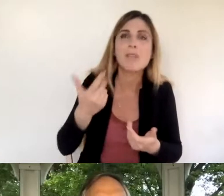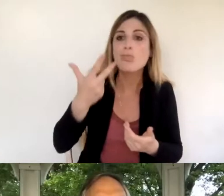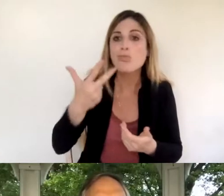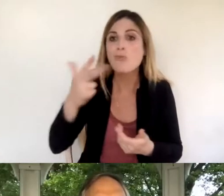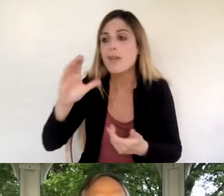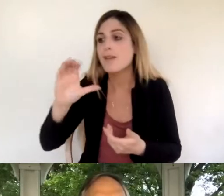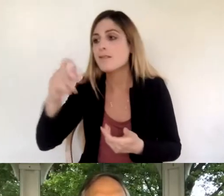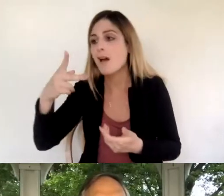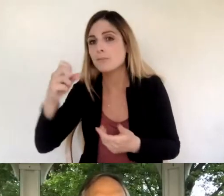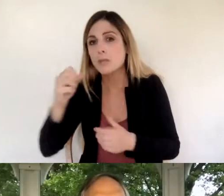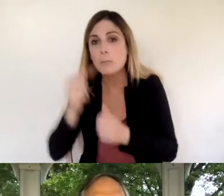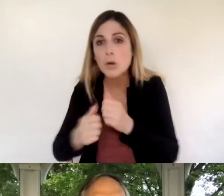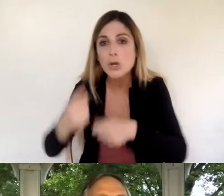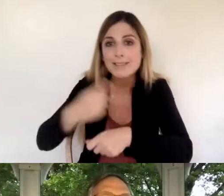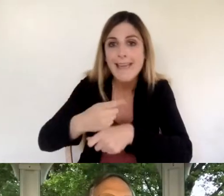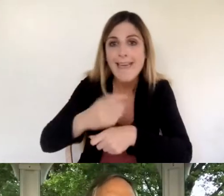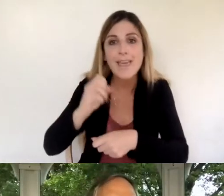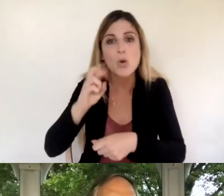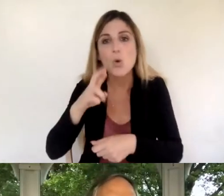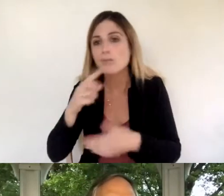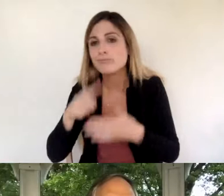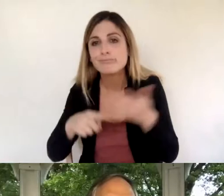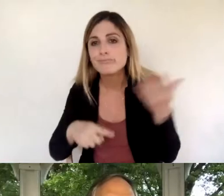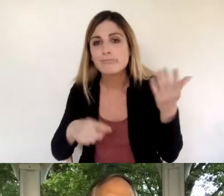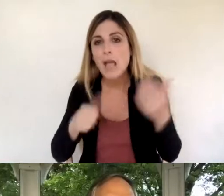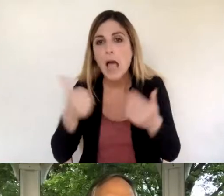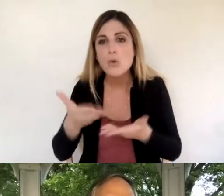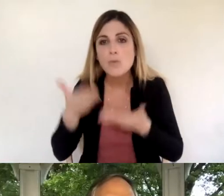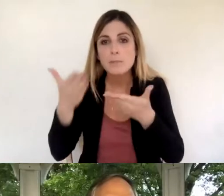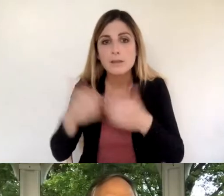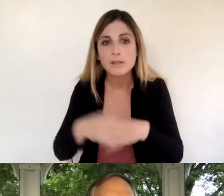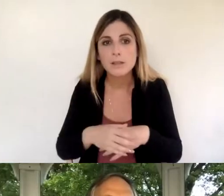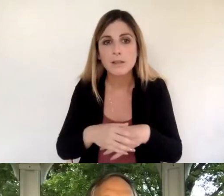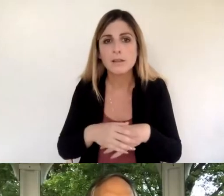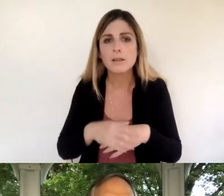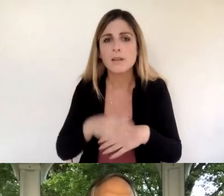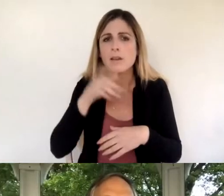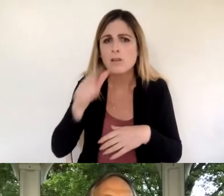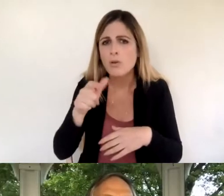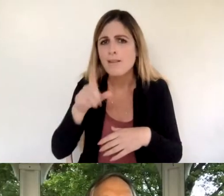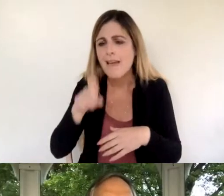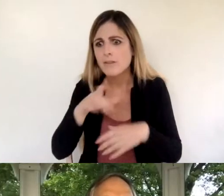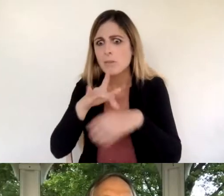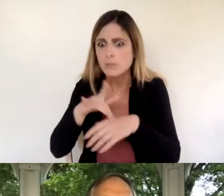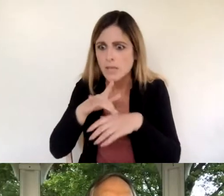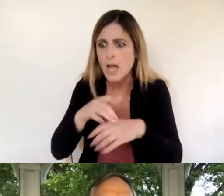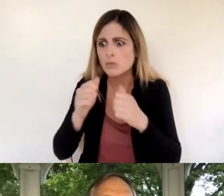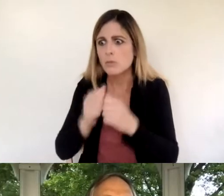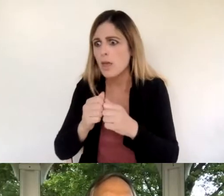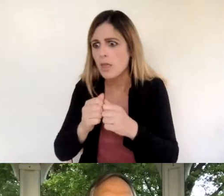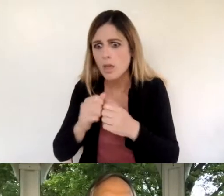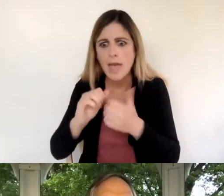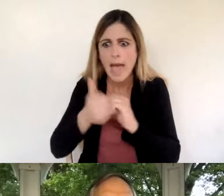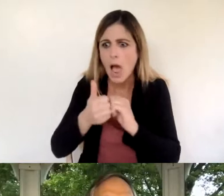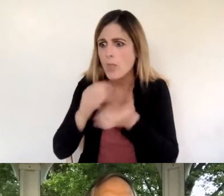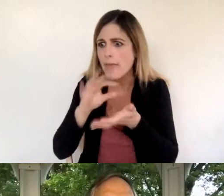foods that are rich in well-absorbed calcium. And don't worry how that adds up on Fitbit or, you know, any, if you're